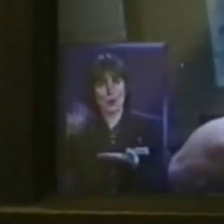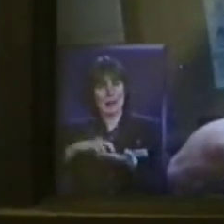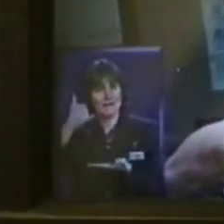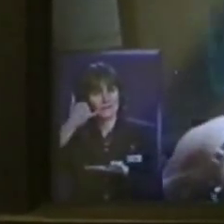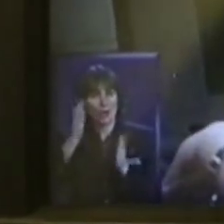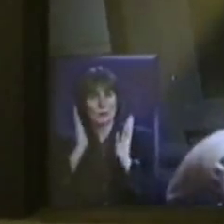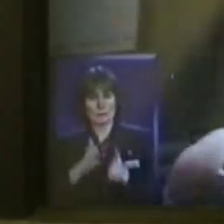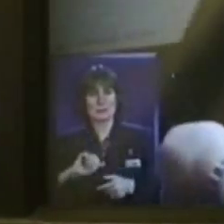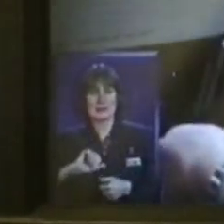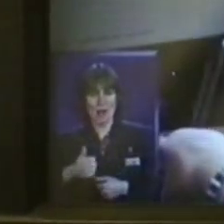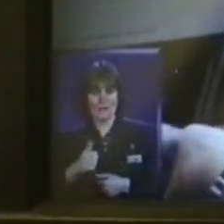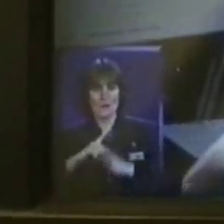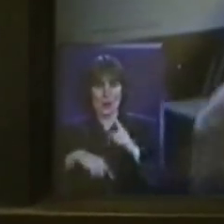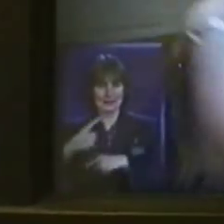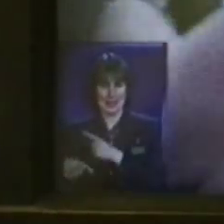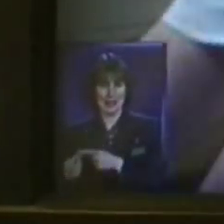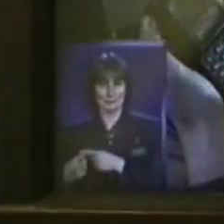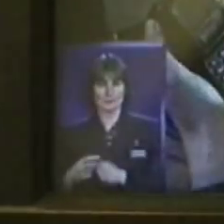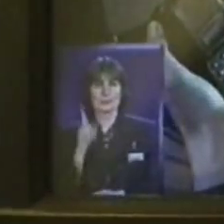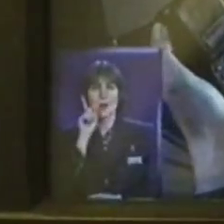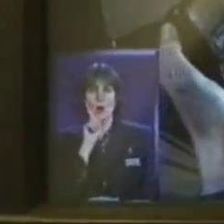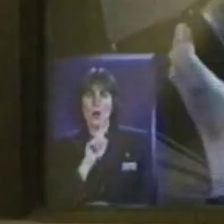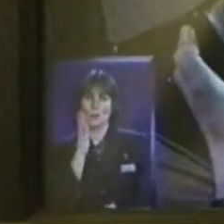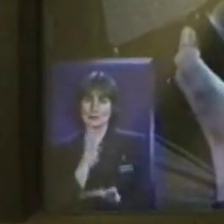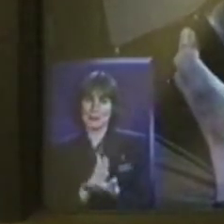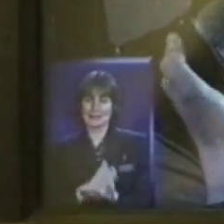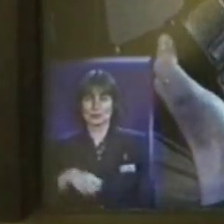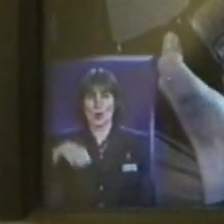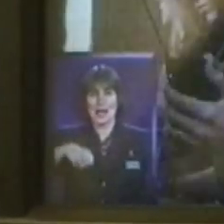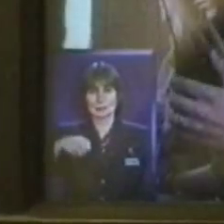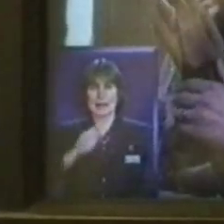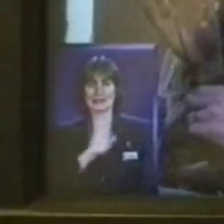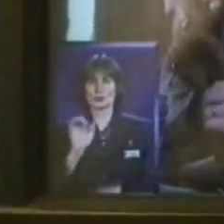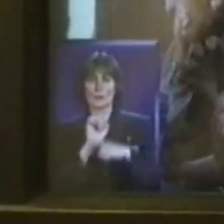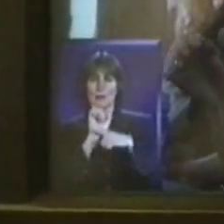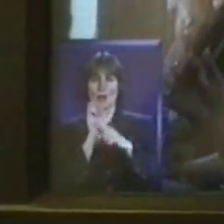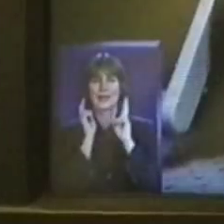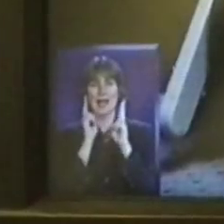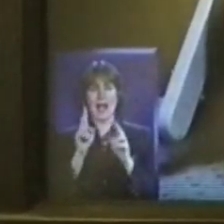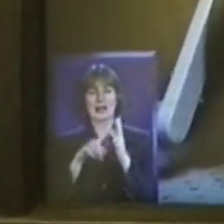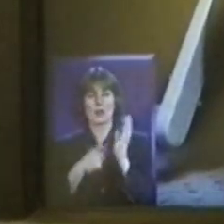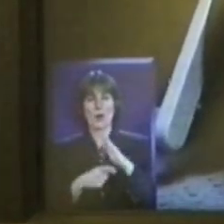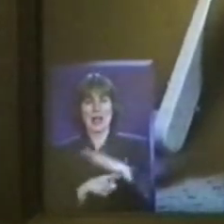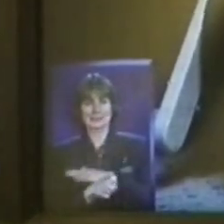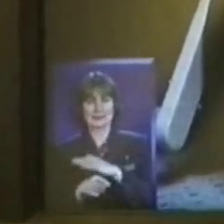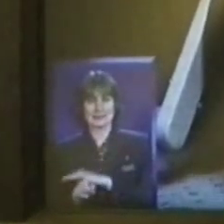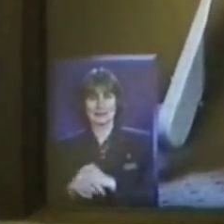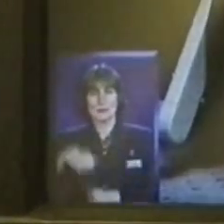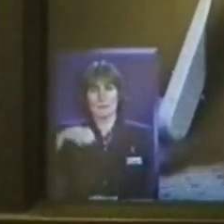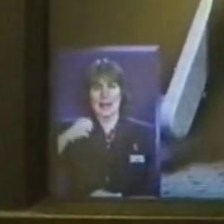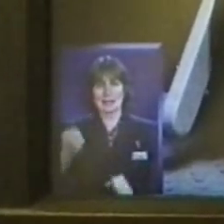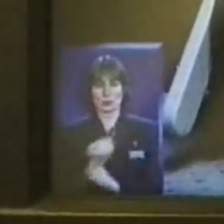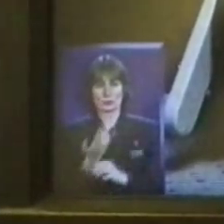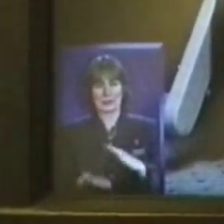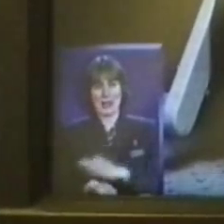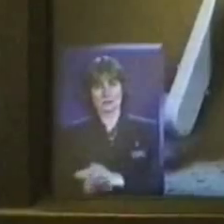Games and work processing equipment must be switched off for take-off and landing, and mobile phones for the duration of the flight. Always